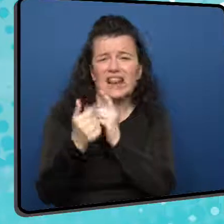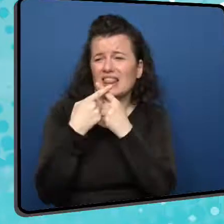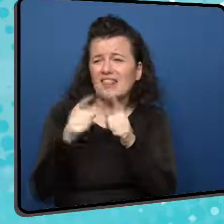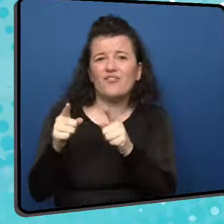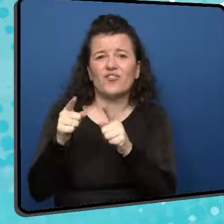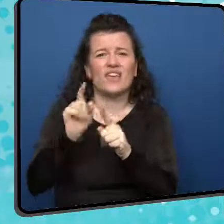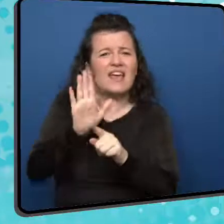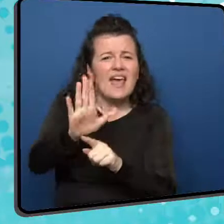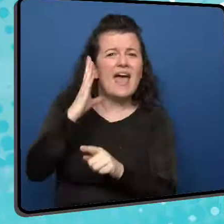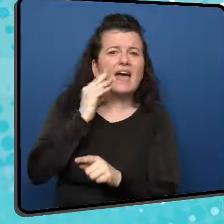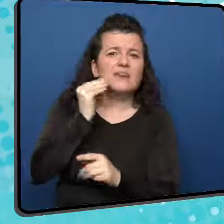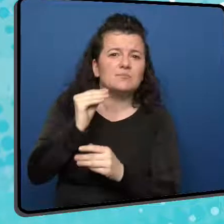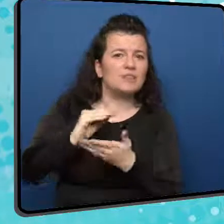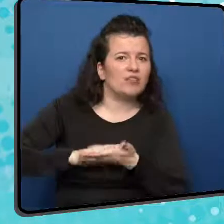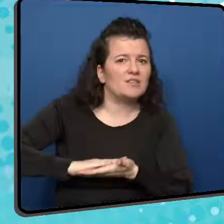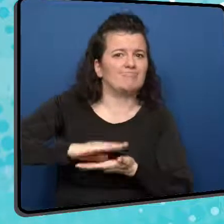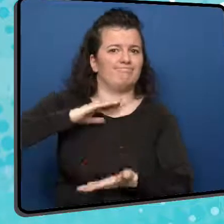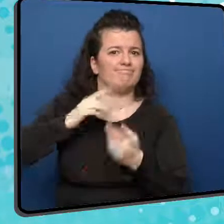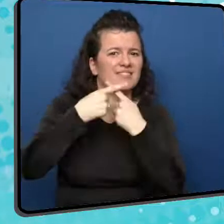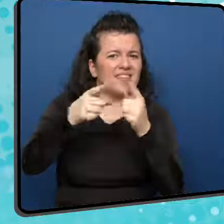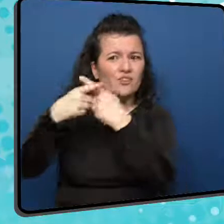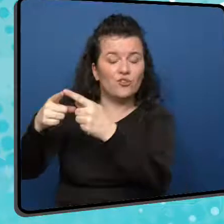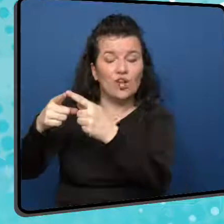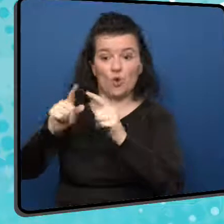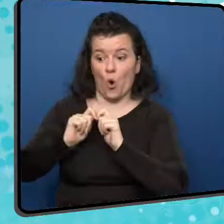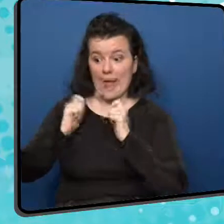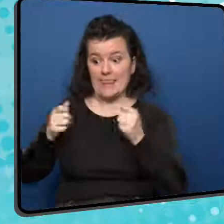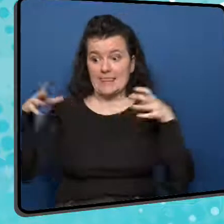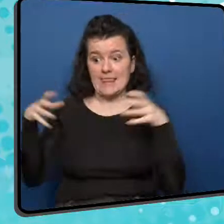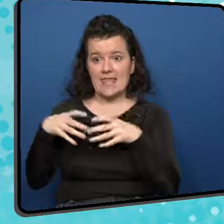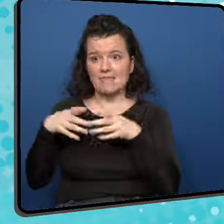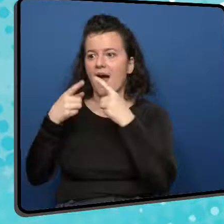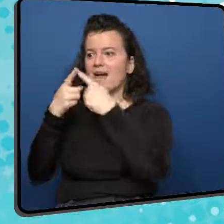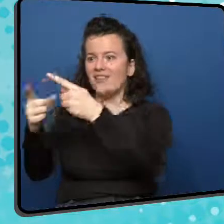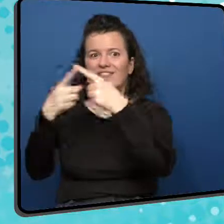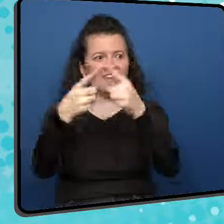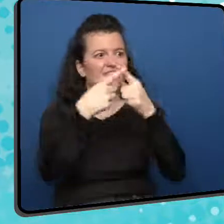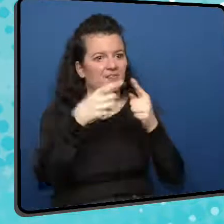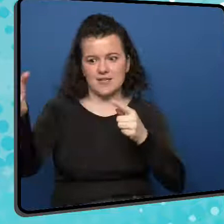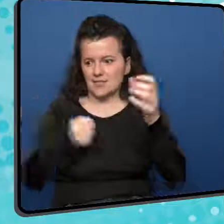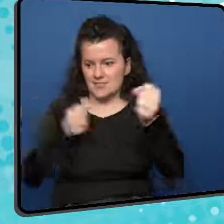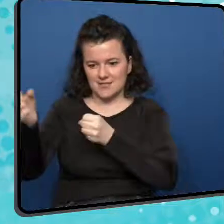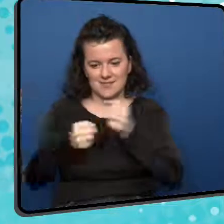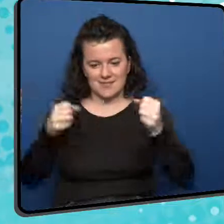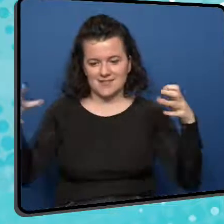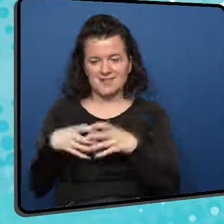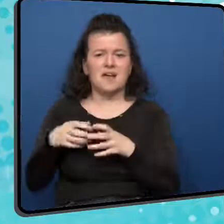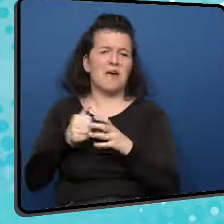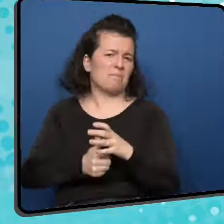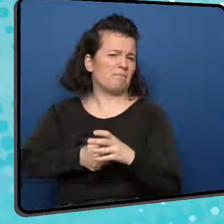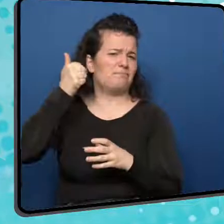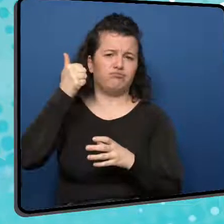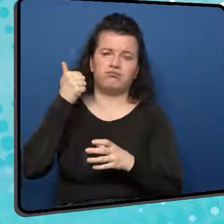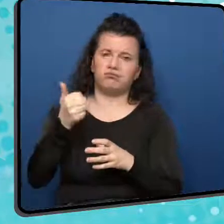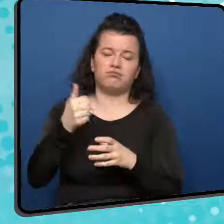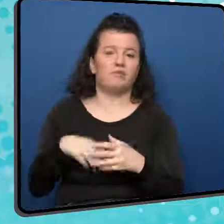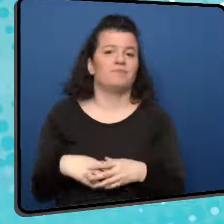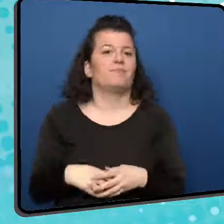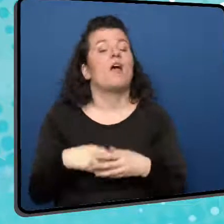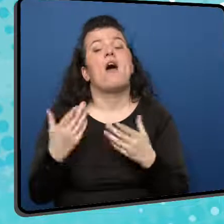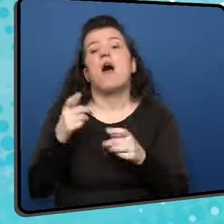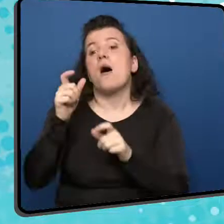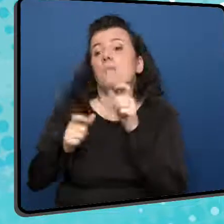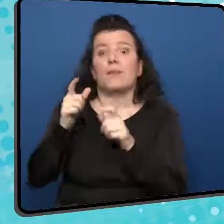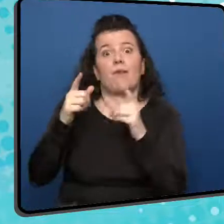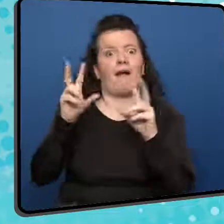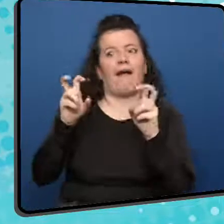backgrounds in a team. And there's always been the concept of people who are unicorns who can kind of do